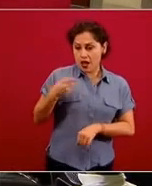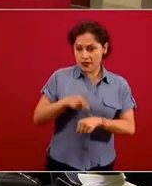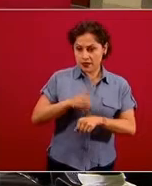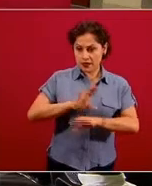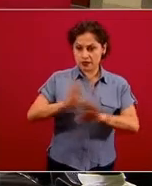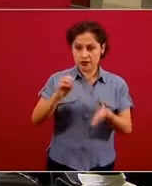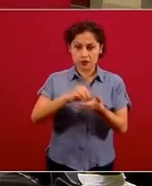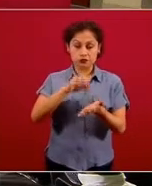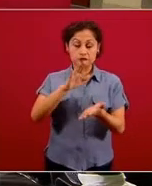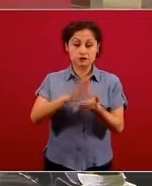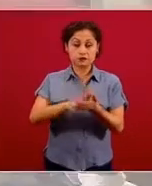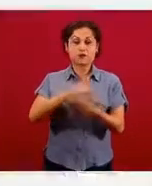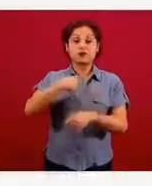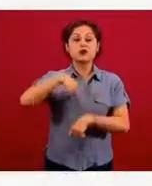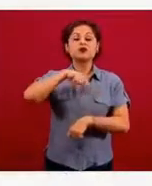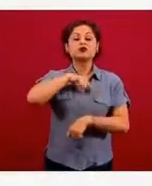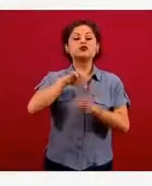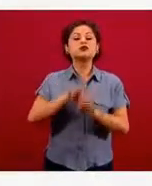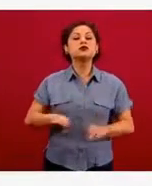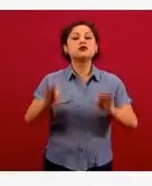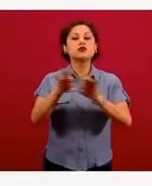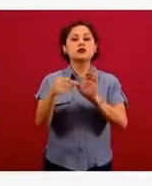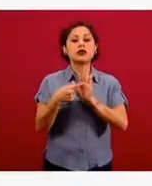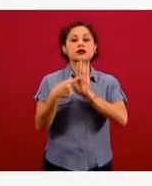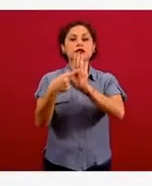So when we take a look at these